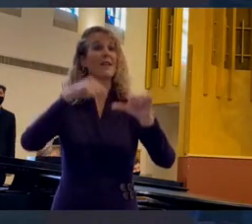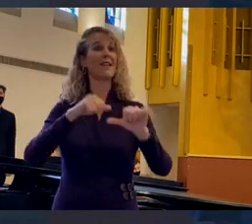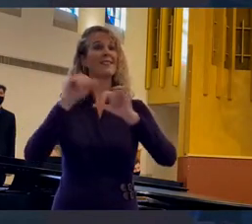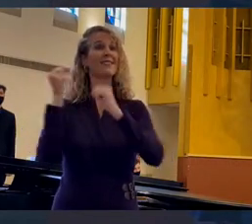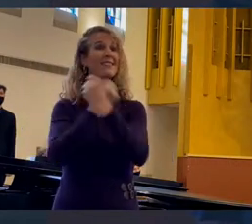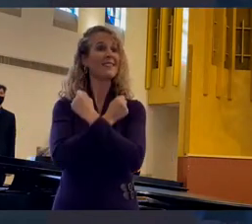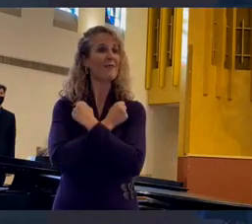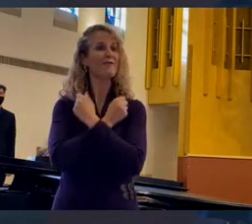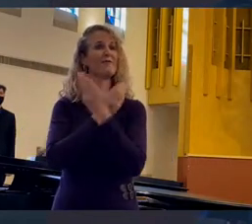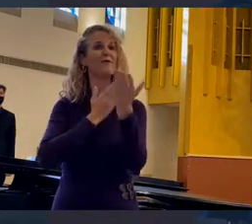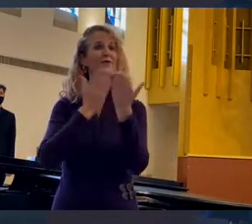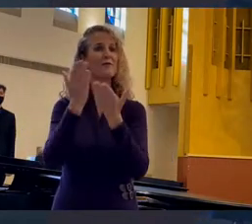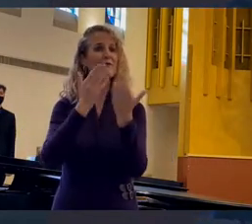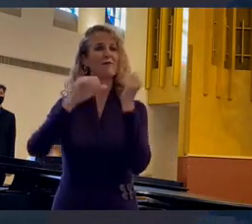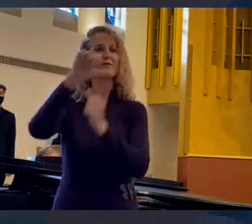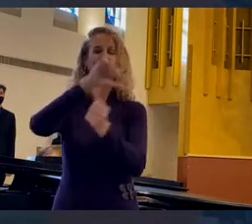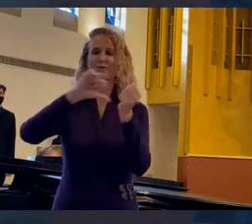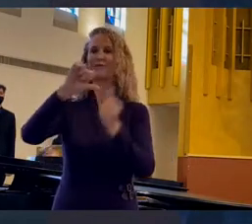and serve one another.